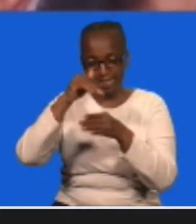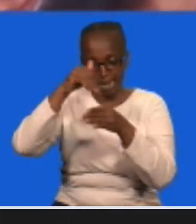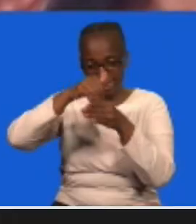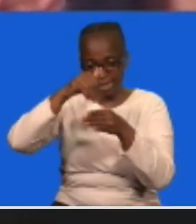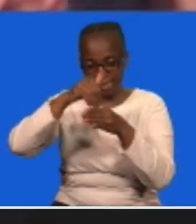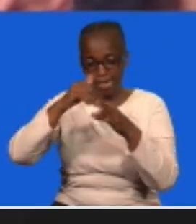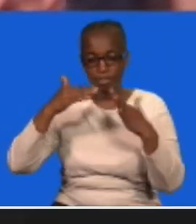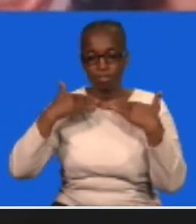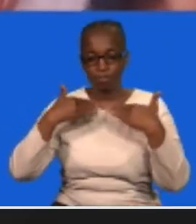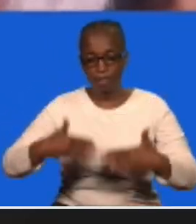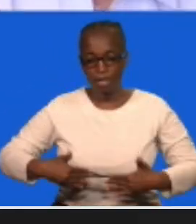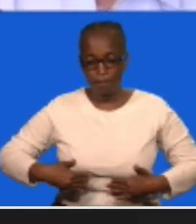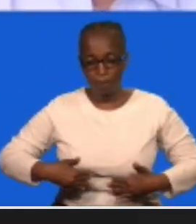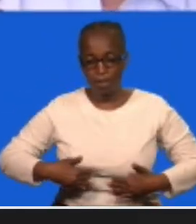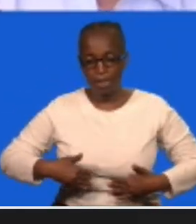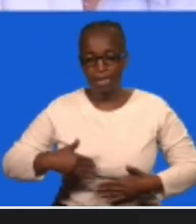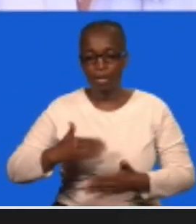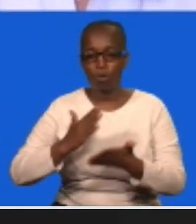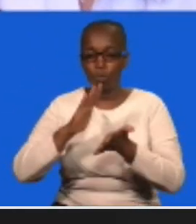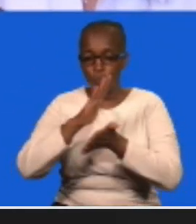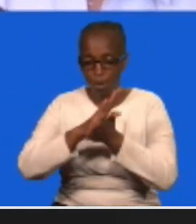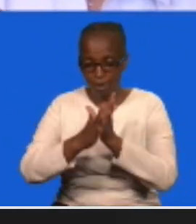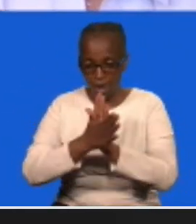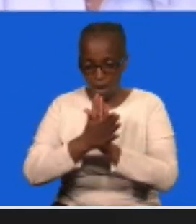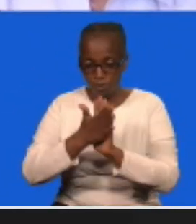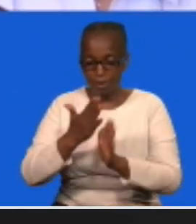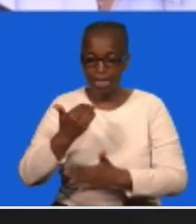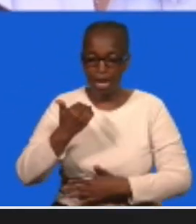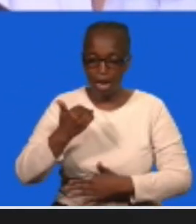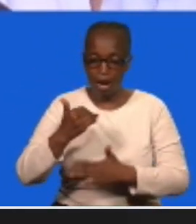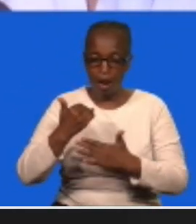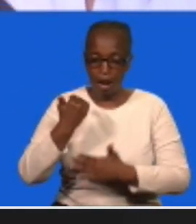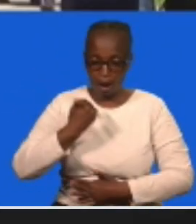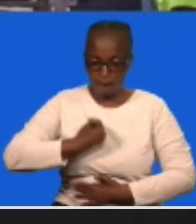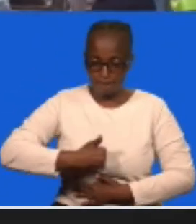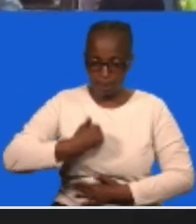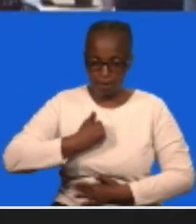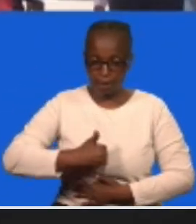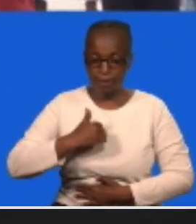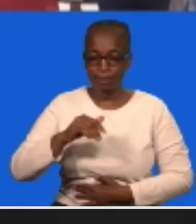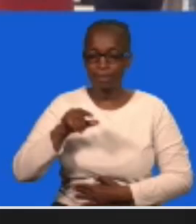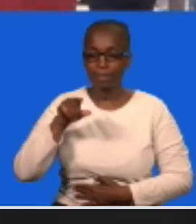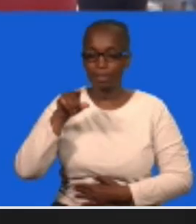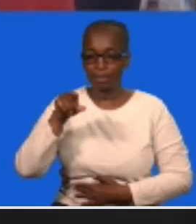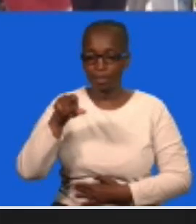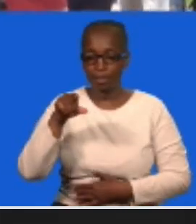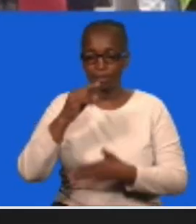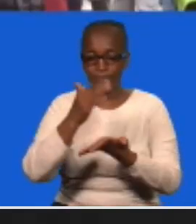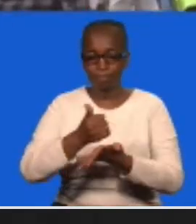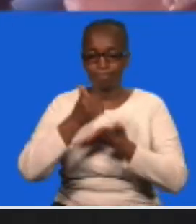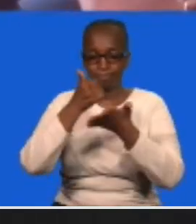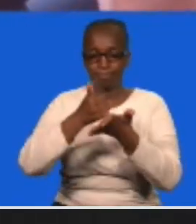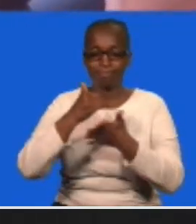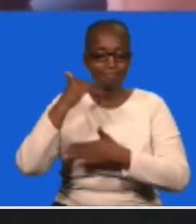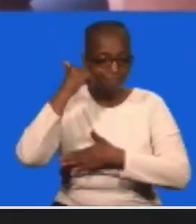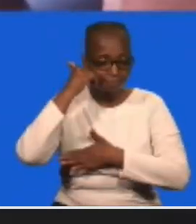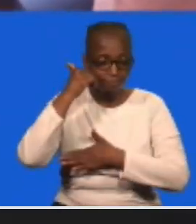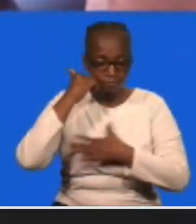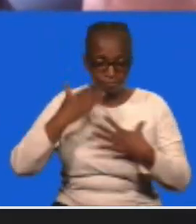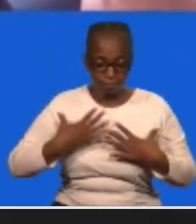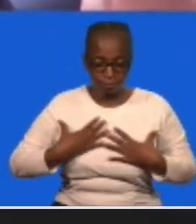mwili kutumia kamera, kufanya upasuaji bila kukata sehemu kubwa ya mwili, wakisema baada ya upasuaji huu wagonjwa watapona